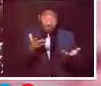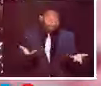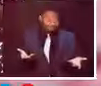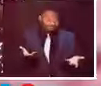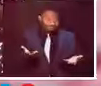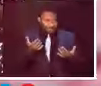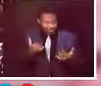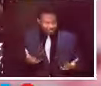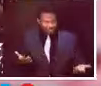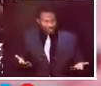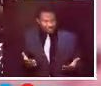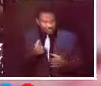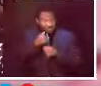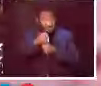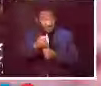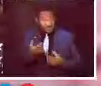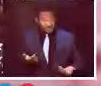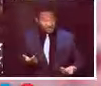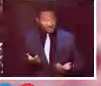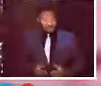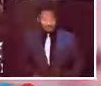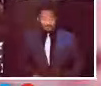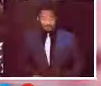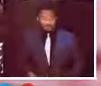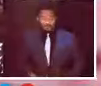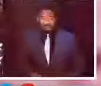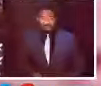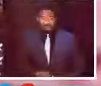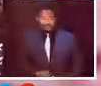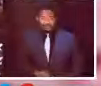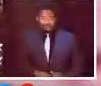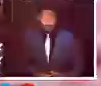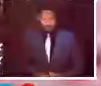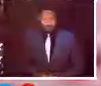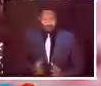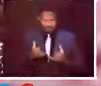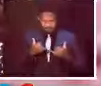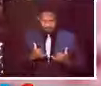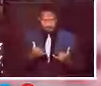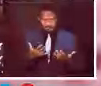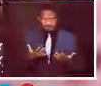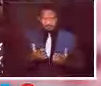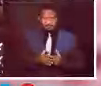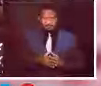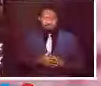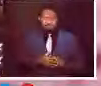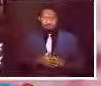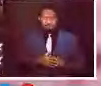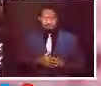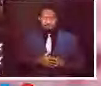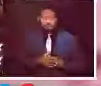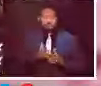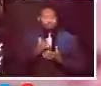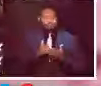it got to the delegation, Mr. Speaker, currently, there are some delegations that they move,